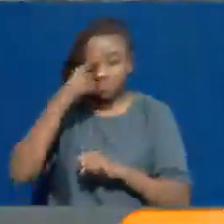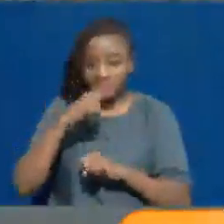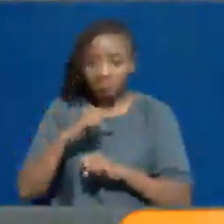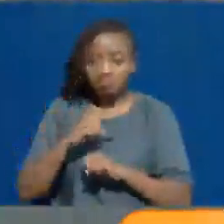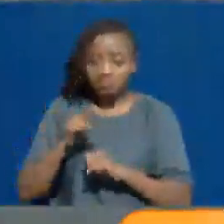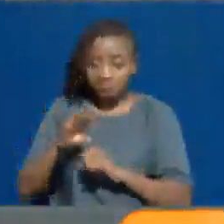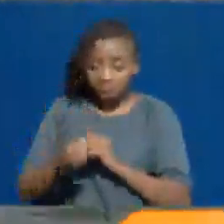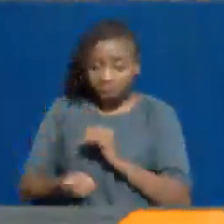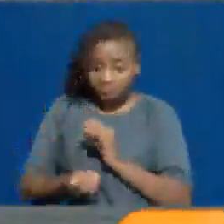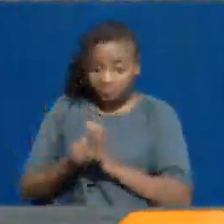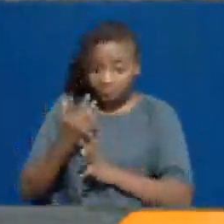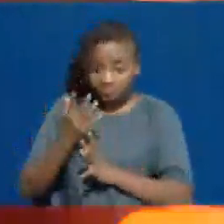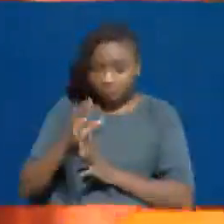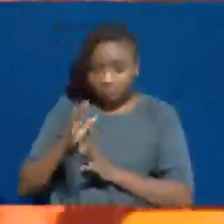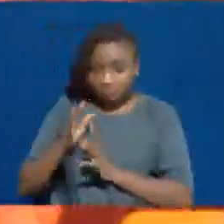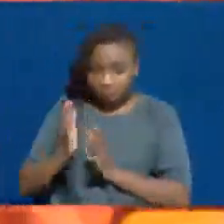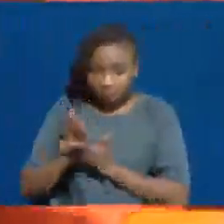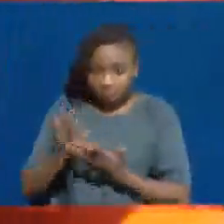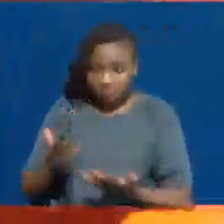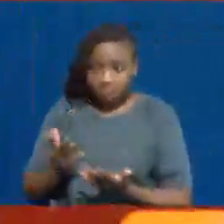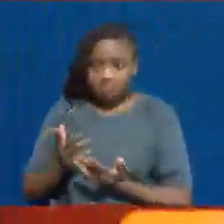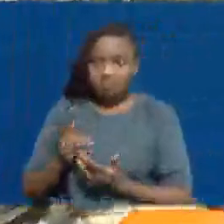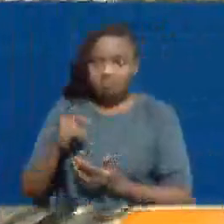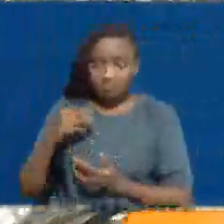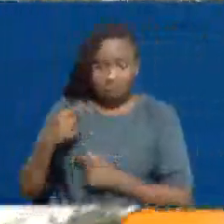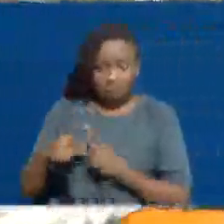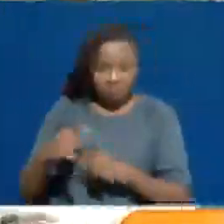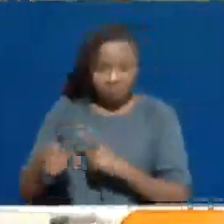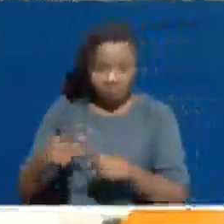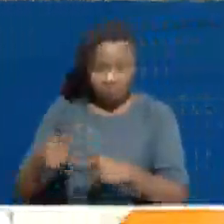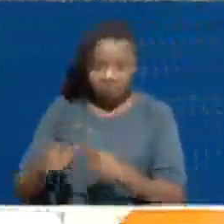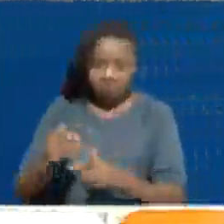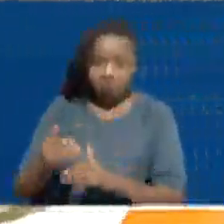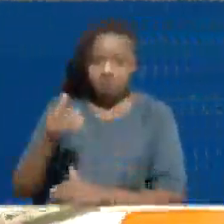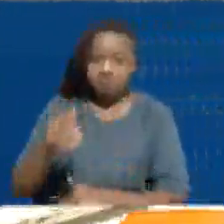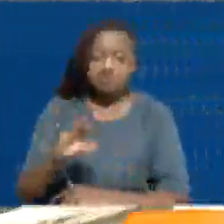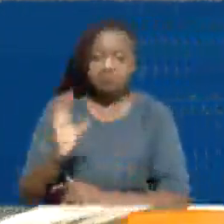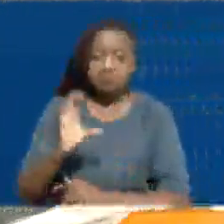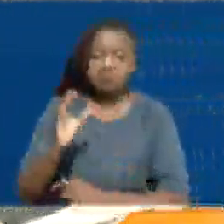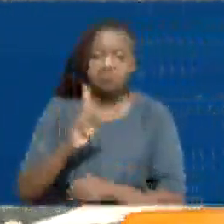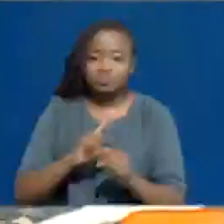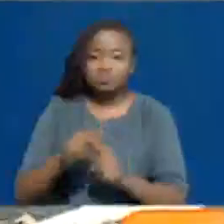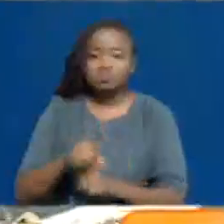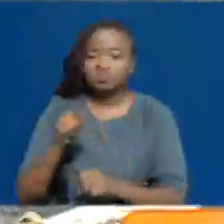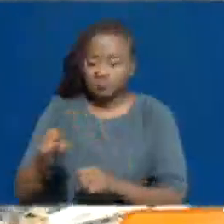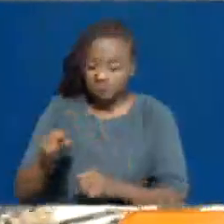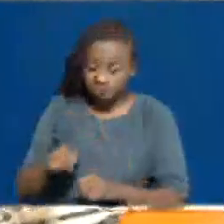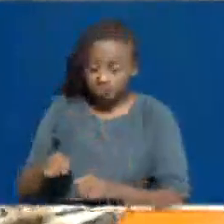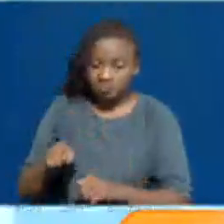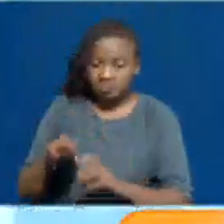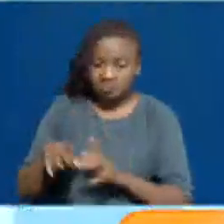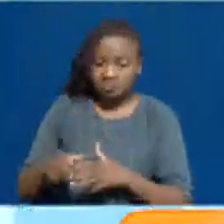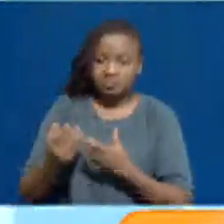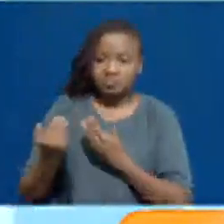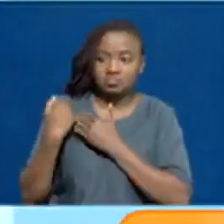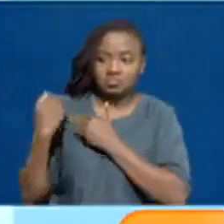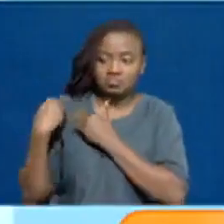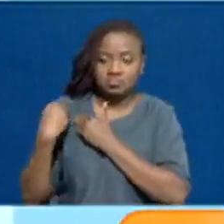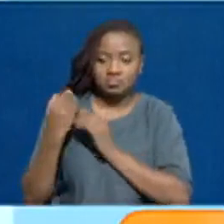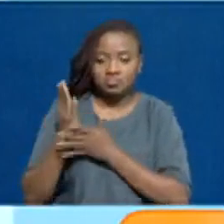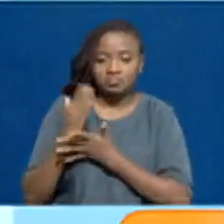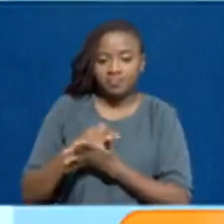a producer's responsibility for a product is extended to the post-consumer stage of the product's life cycle. Section